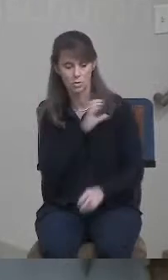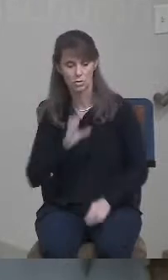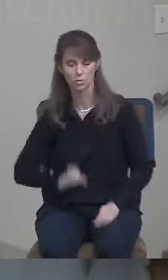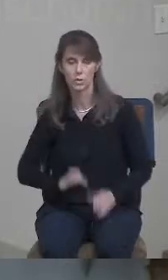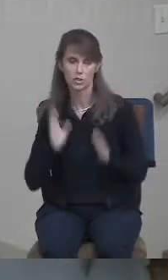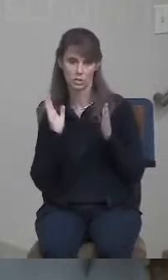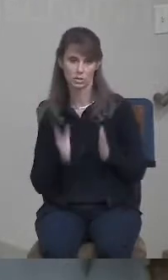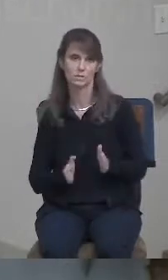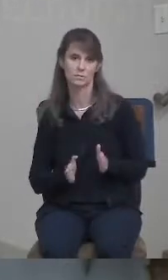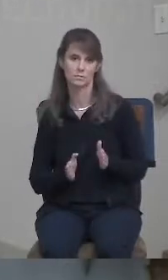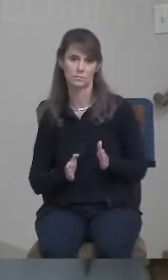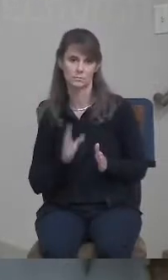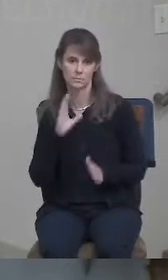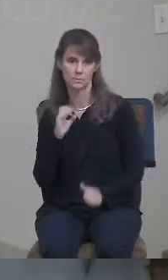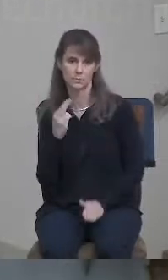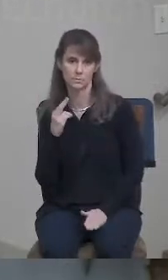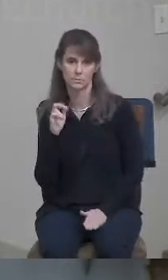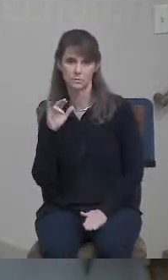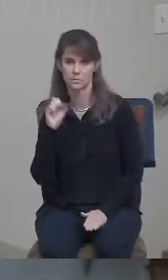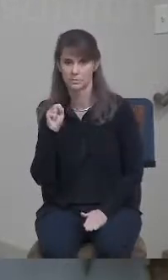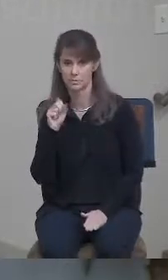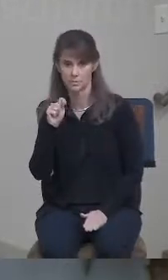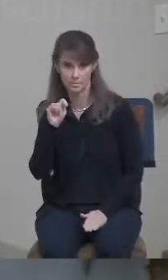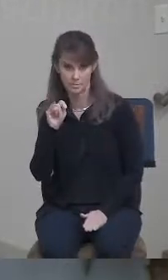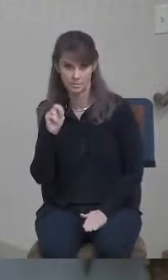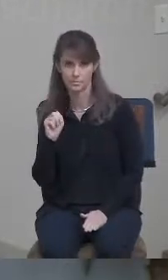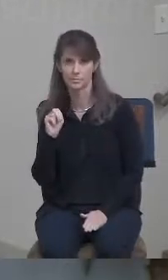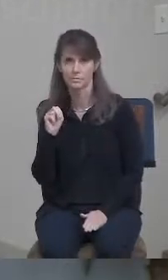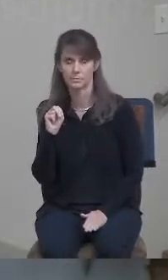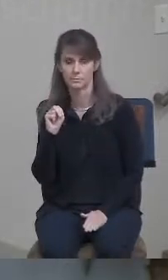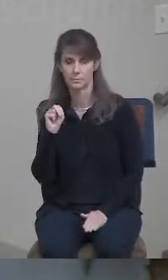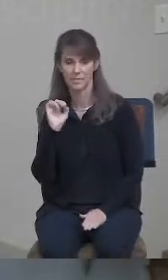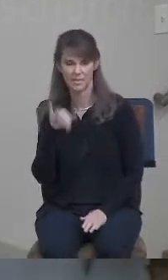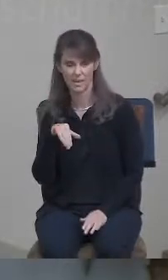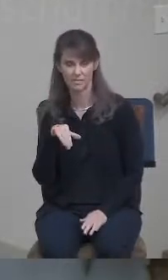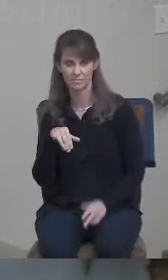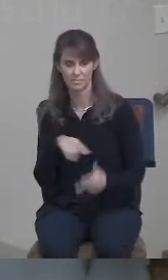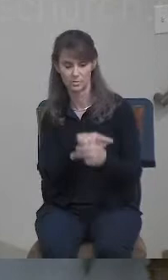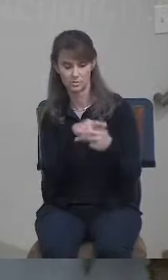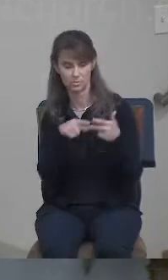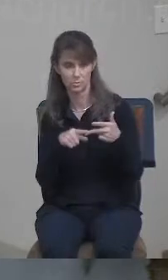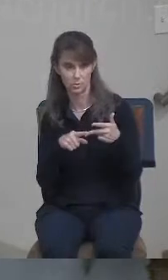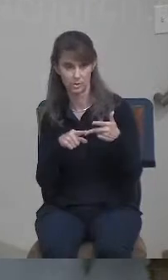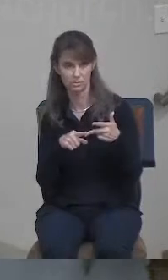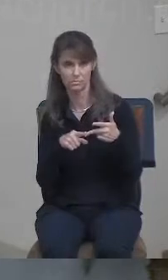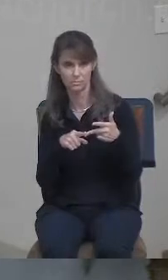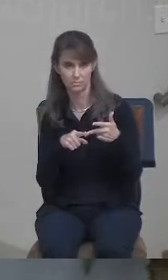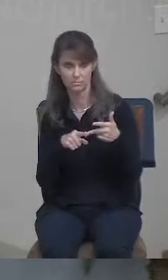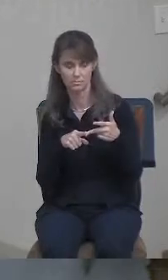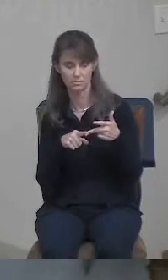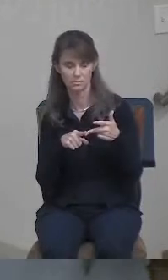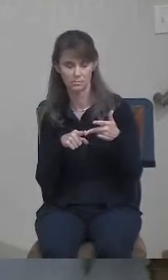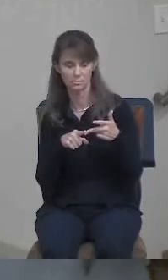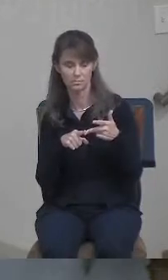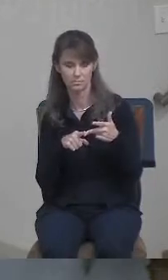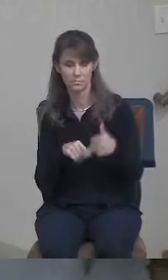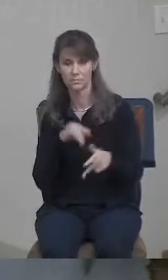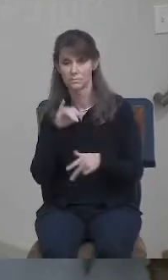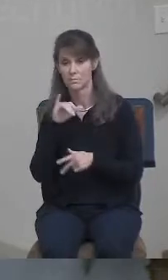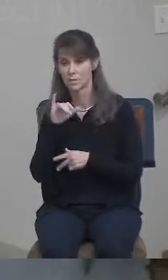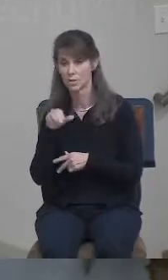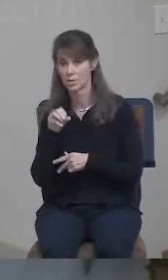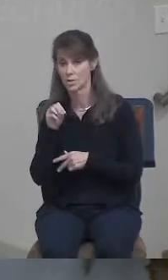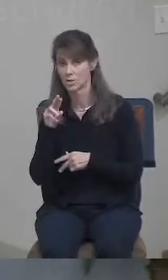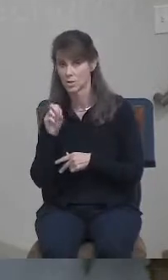So, of hardly less significance than Elias Smith was Abner Jones, as we mentioned. Jones was born